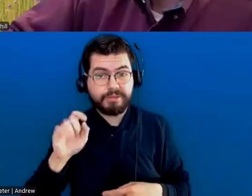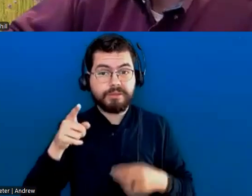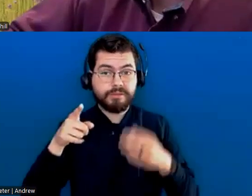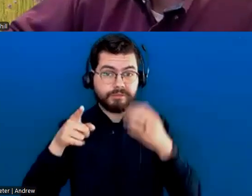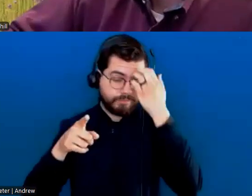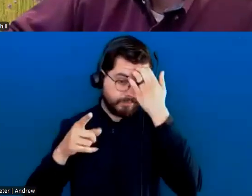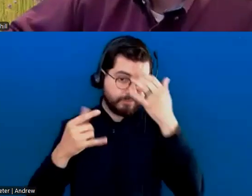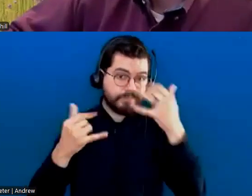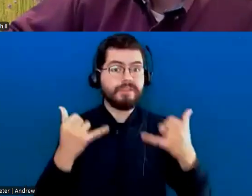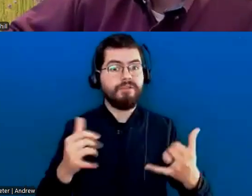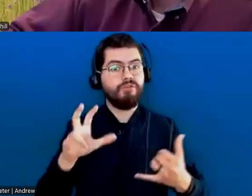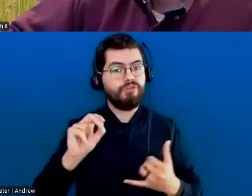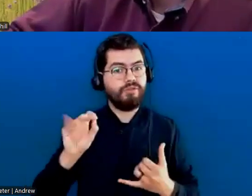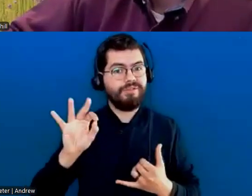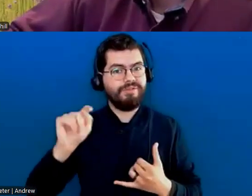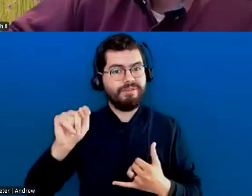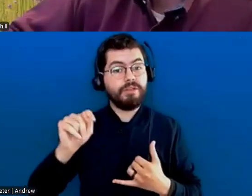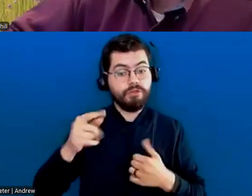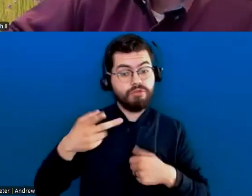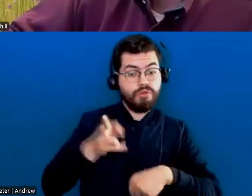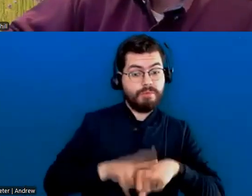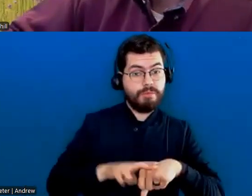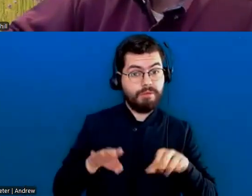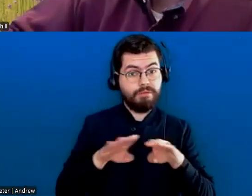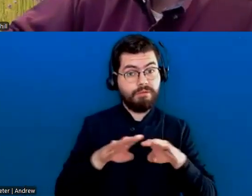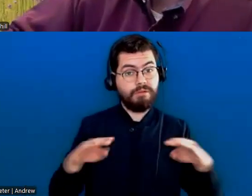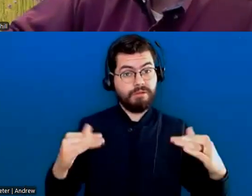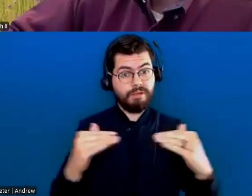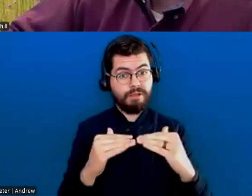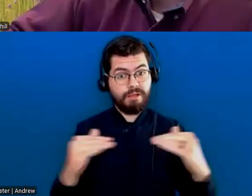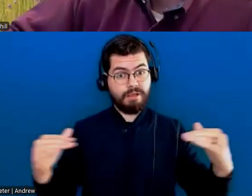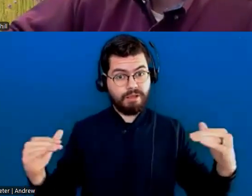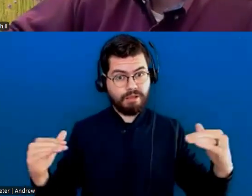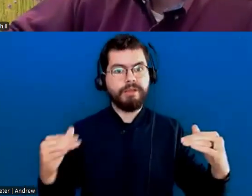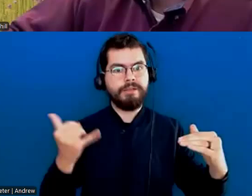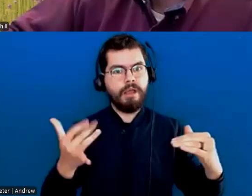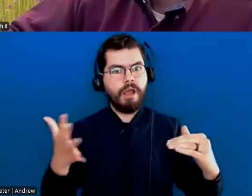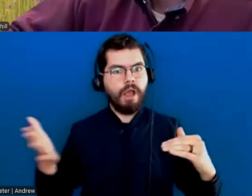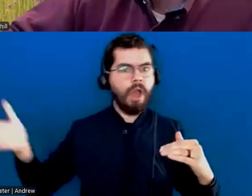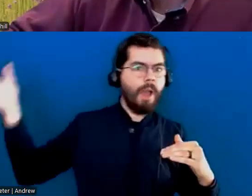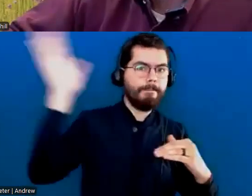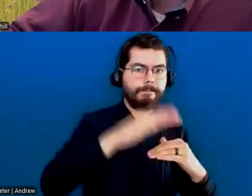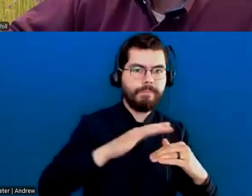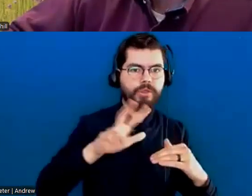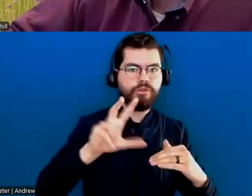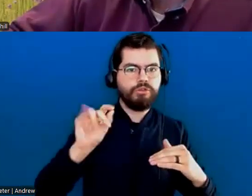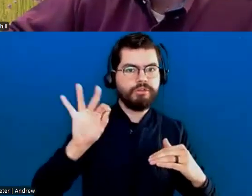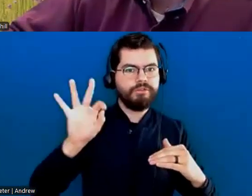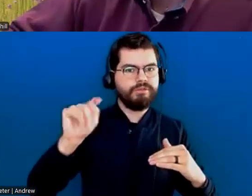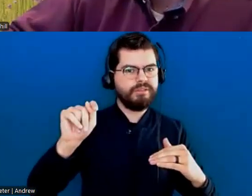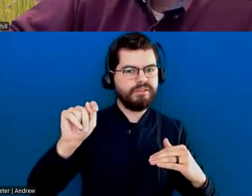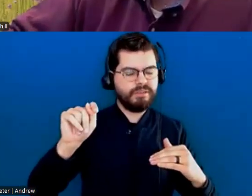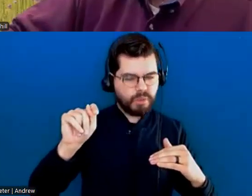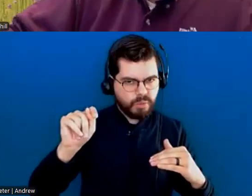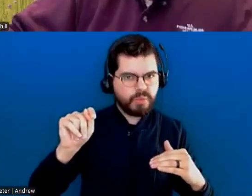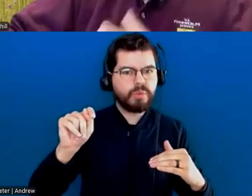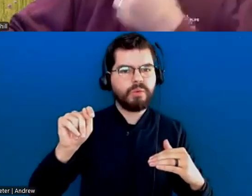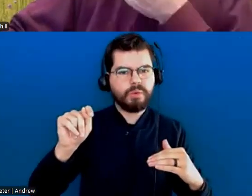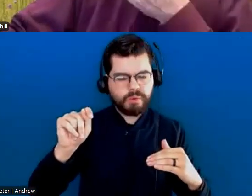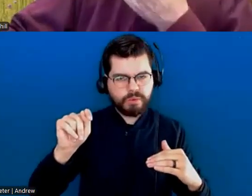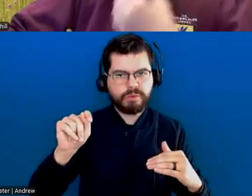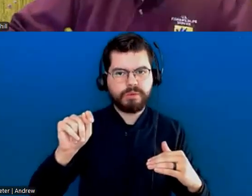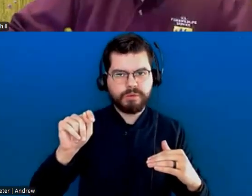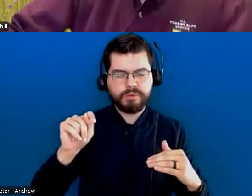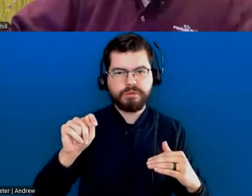normal pool. So our experiences with the Corps and their rule curve, they'll dribble the water out